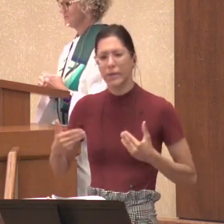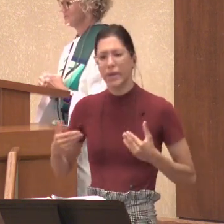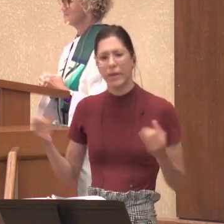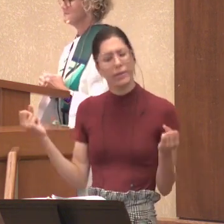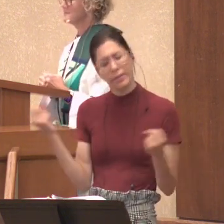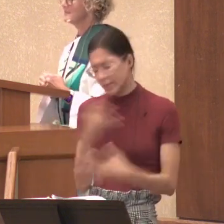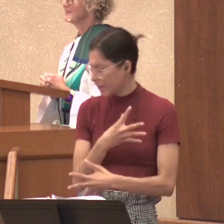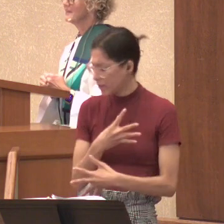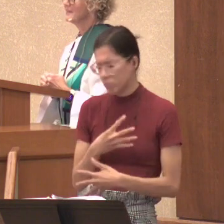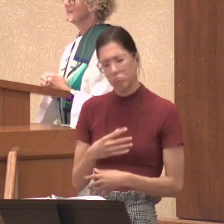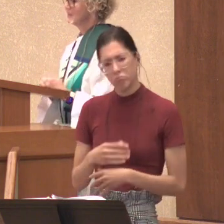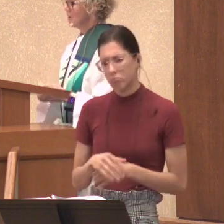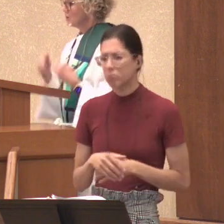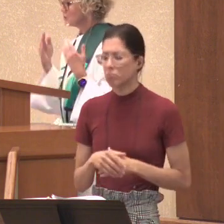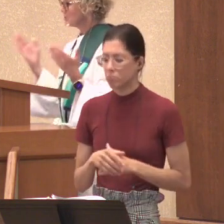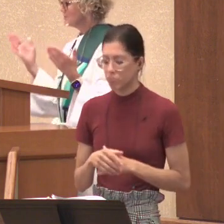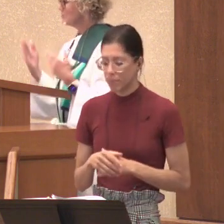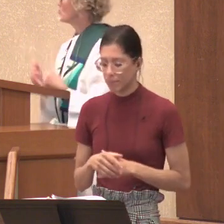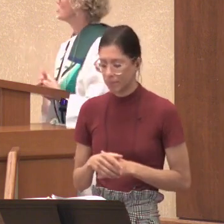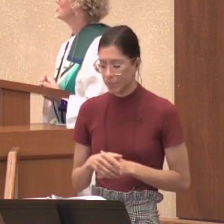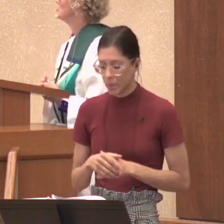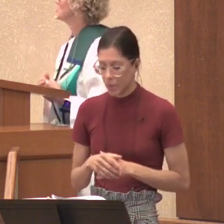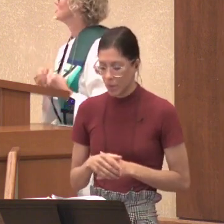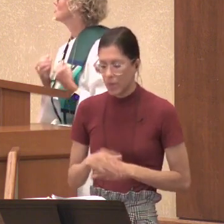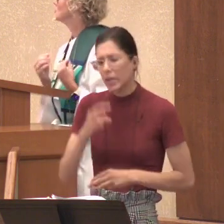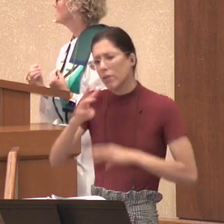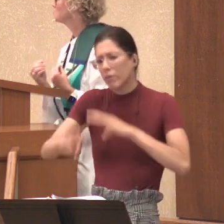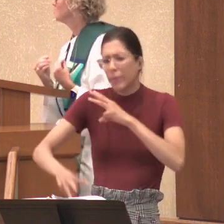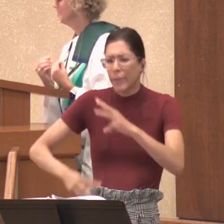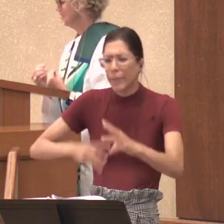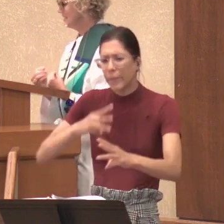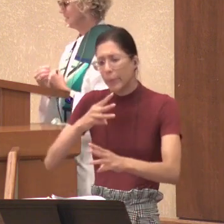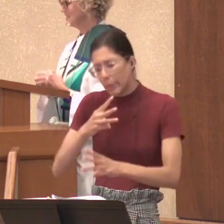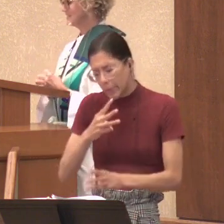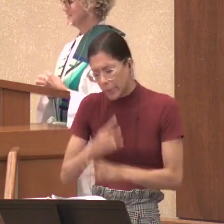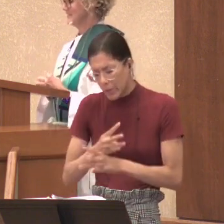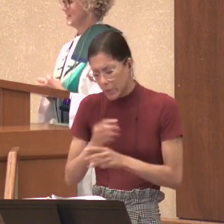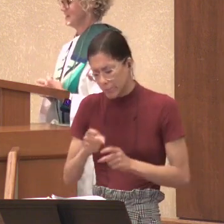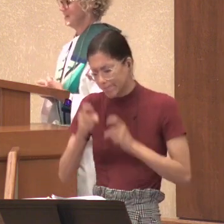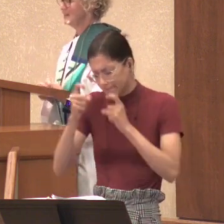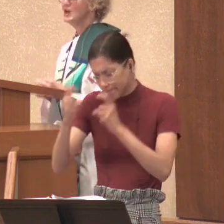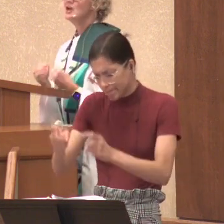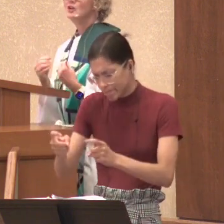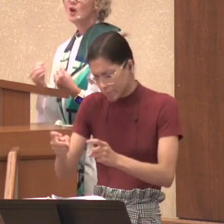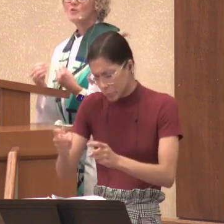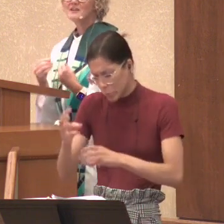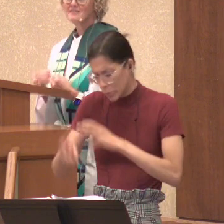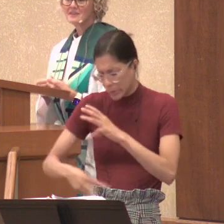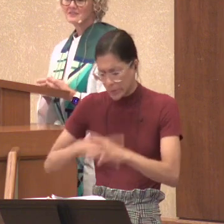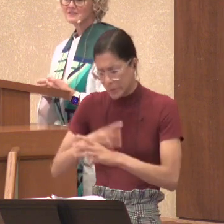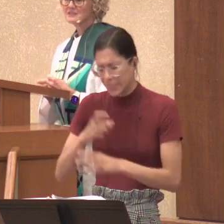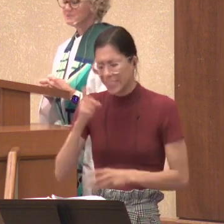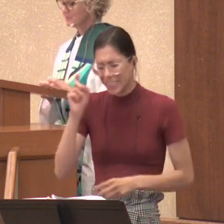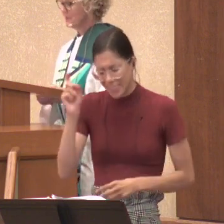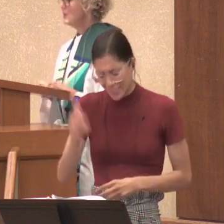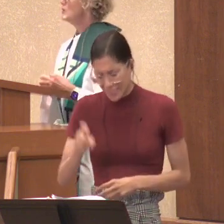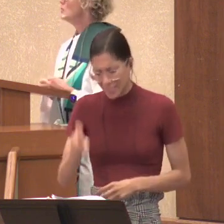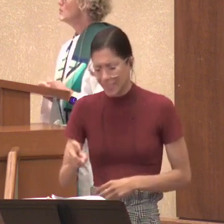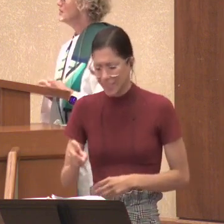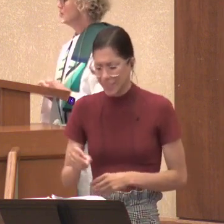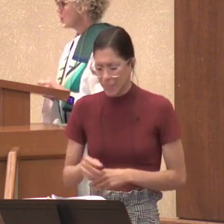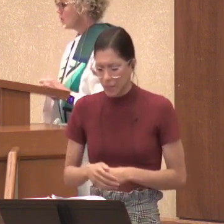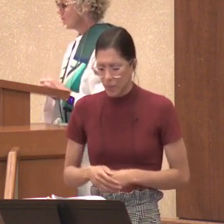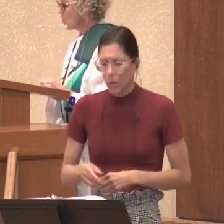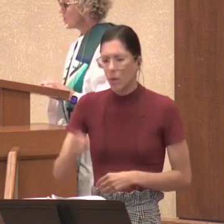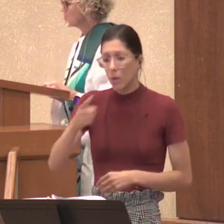afraid." So give the world what it so desperately needs today, knowing this: